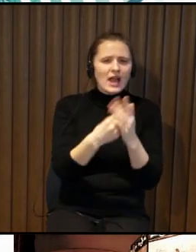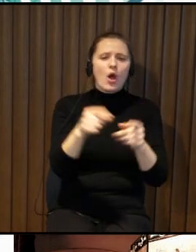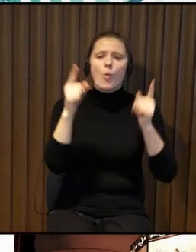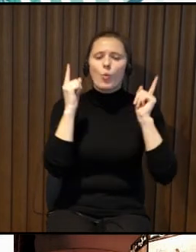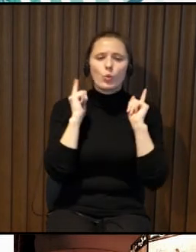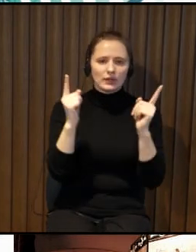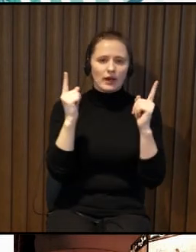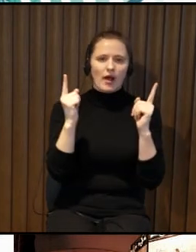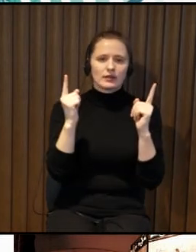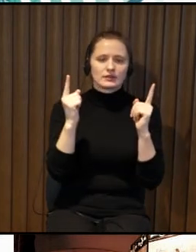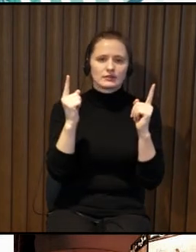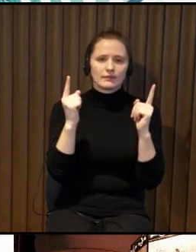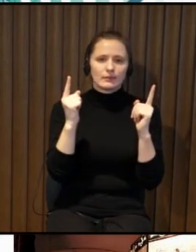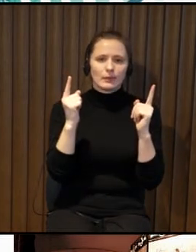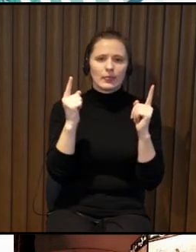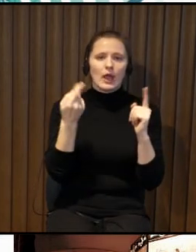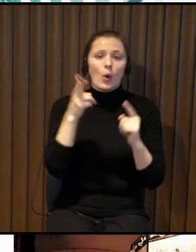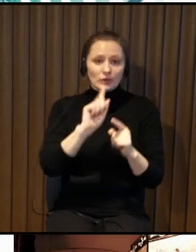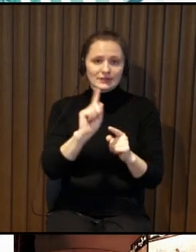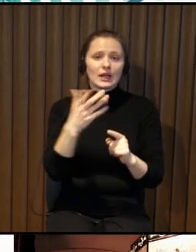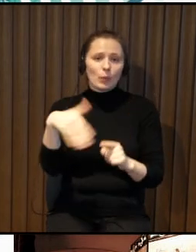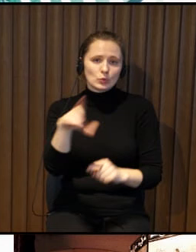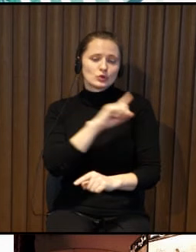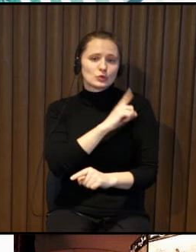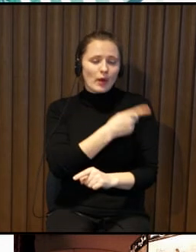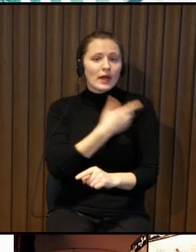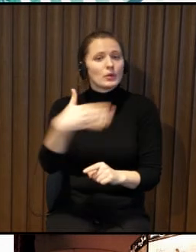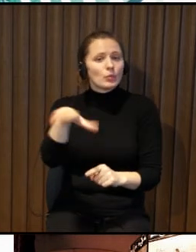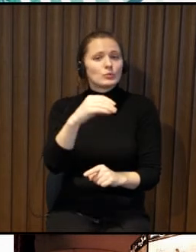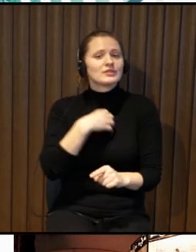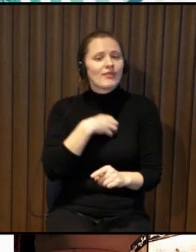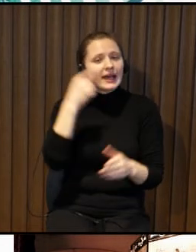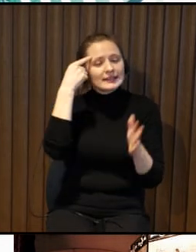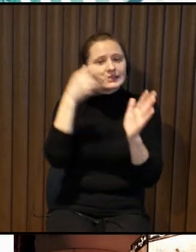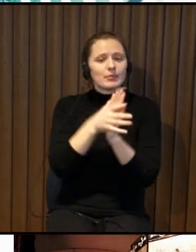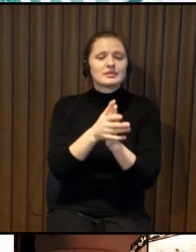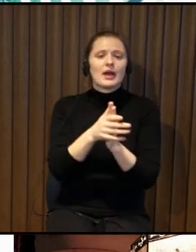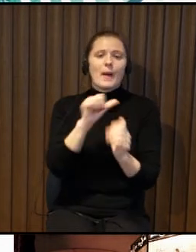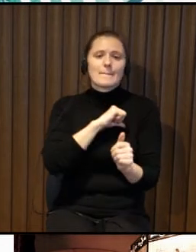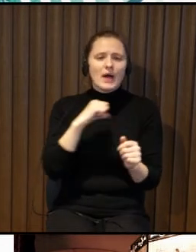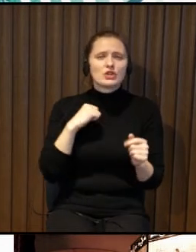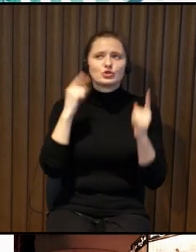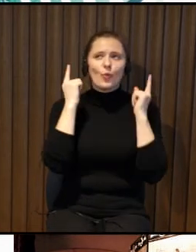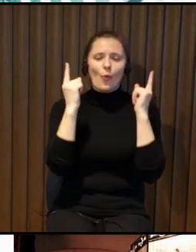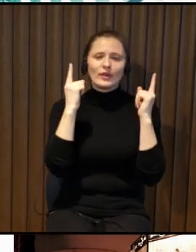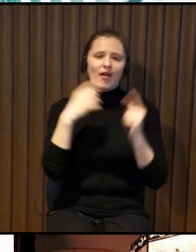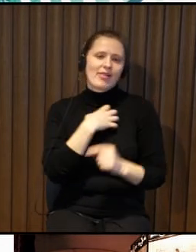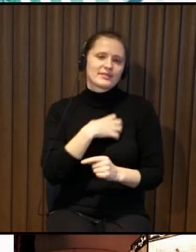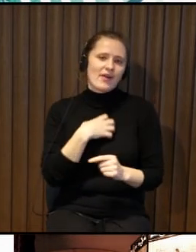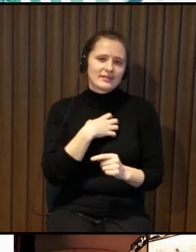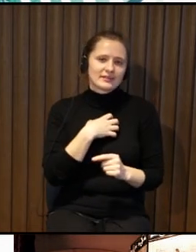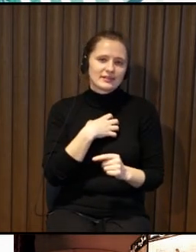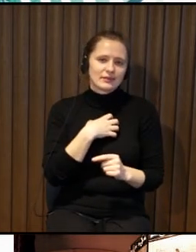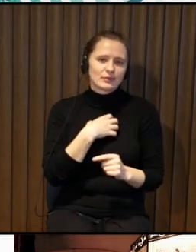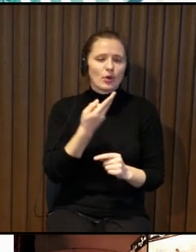collective strength. We need to understand our own unique needs and how to address them. They need to be addressed in an